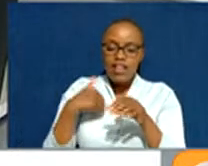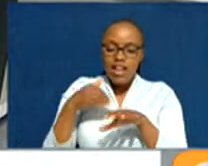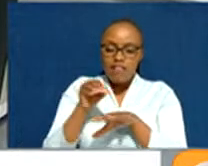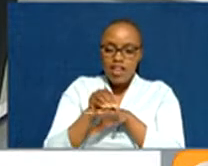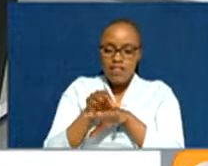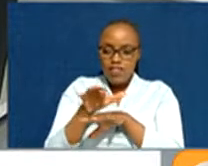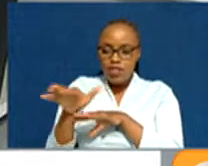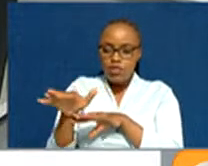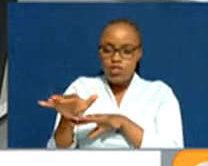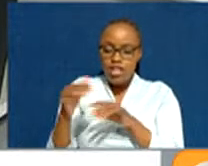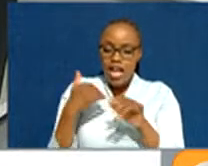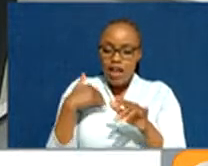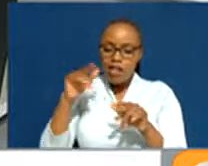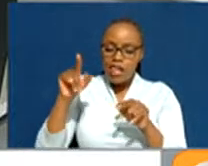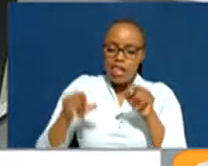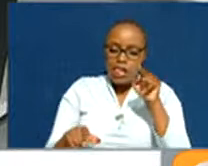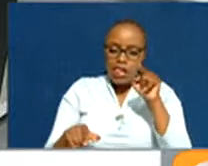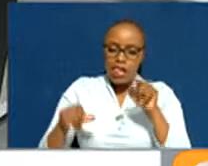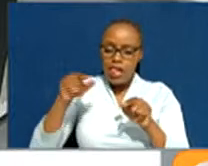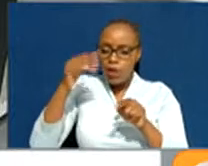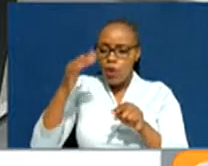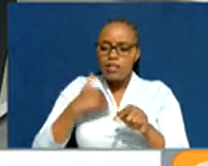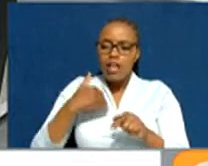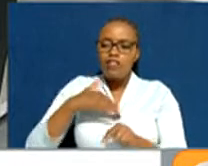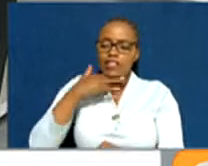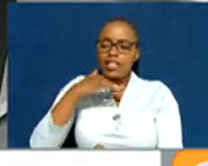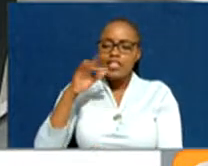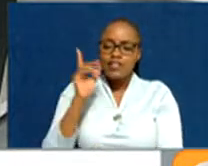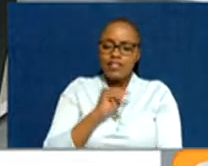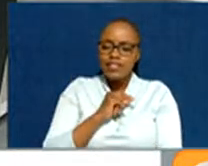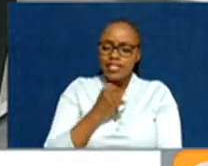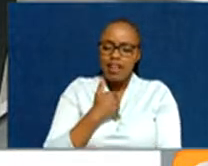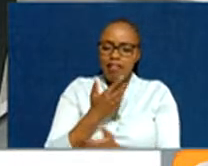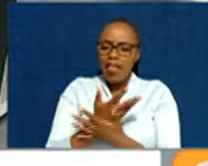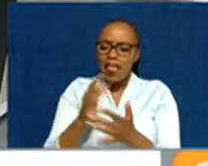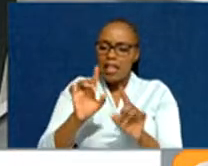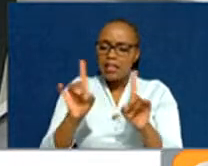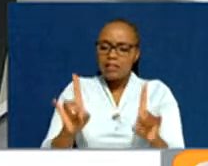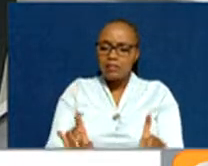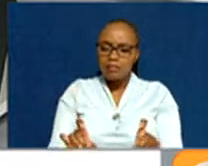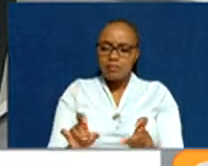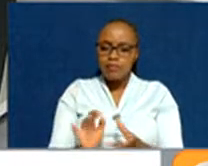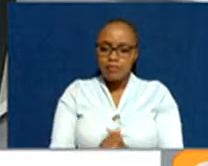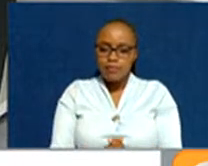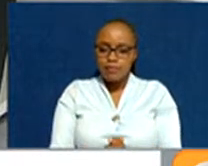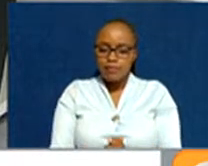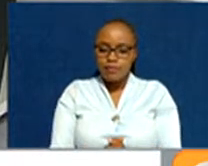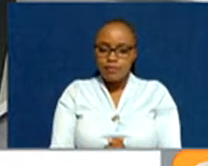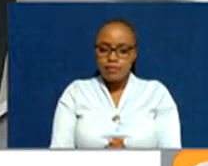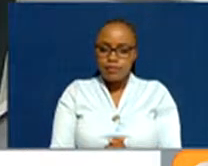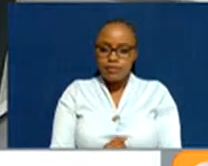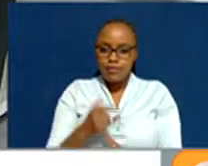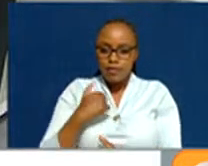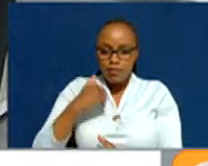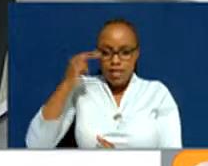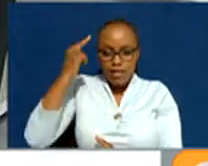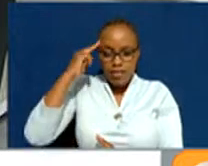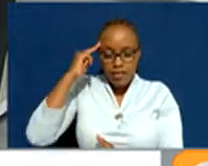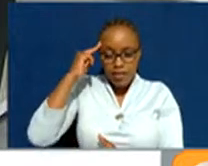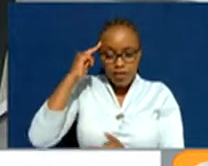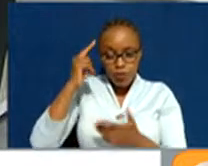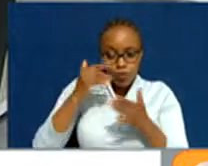influence, or it's waning now that she has left the scene? I think the jury is still out, but